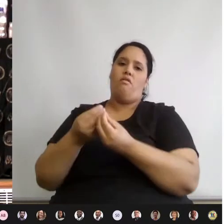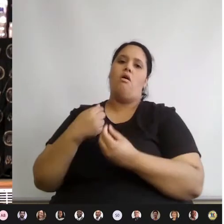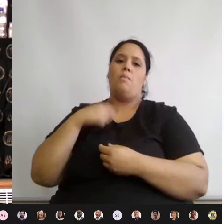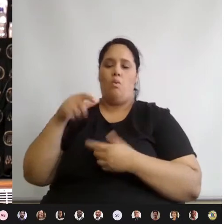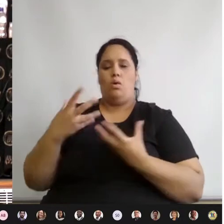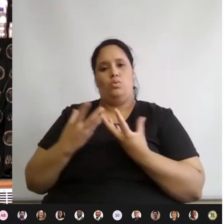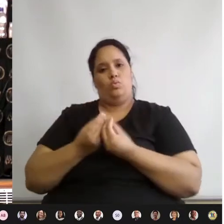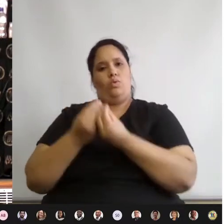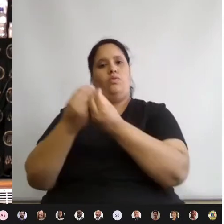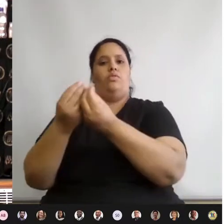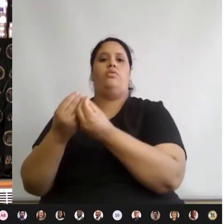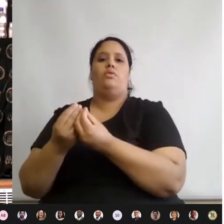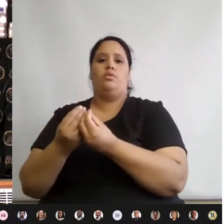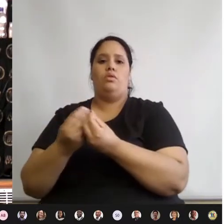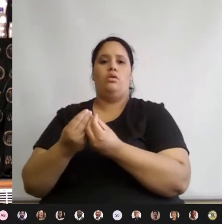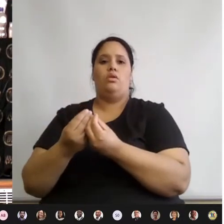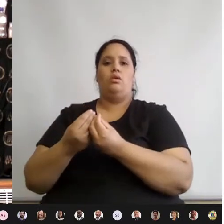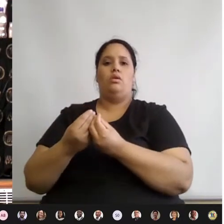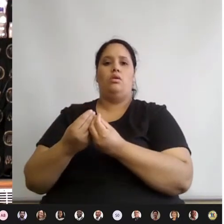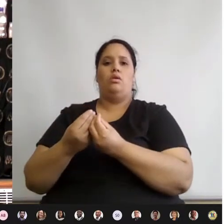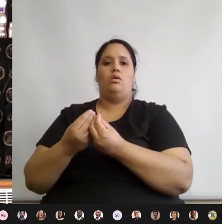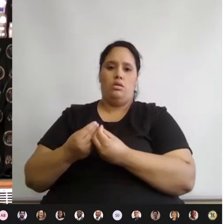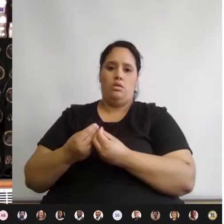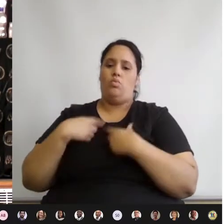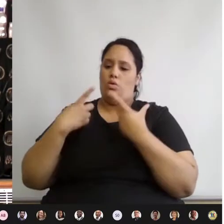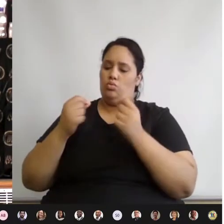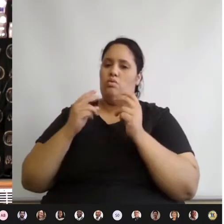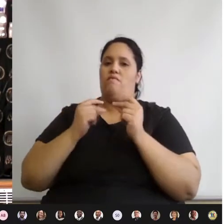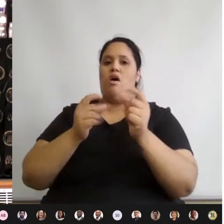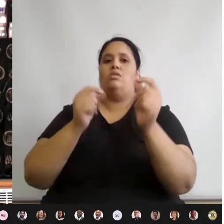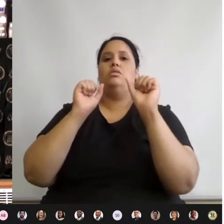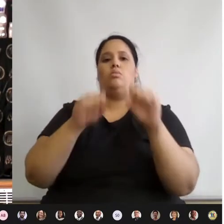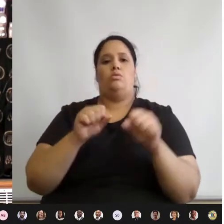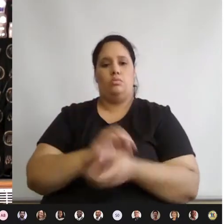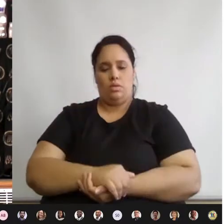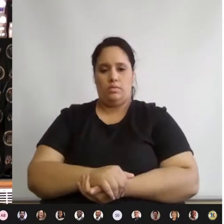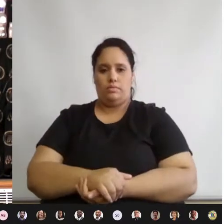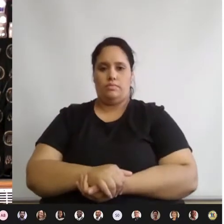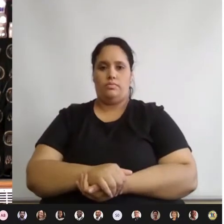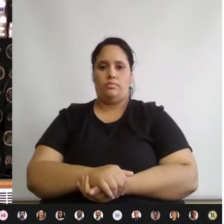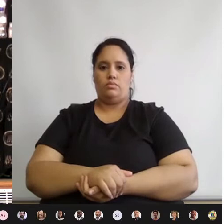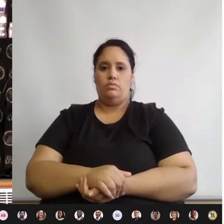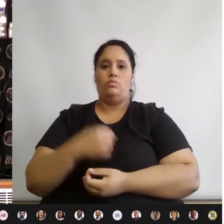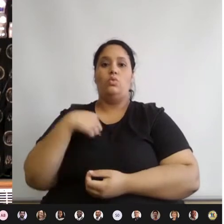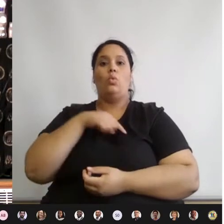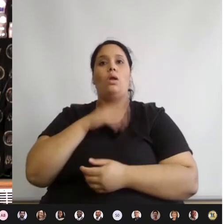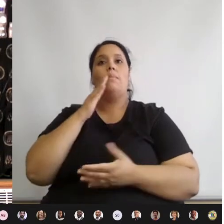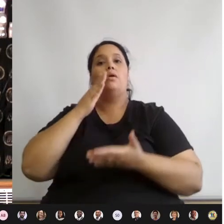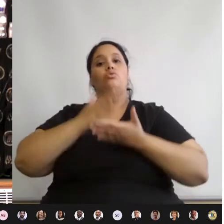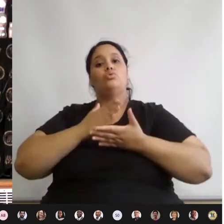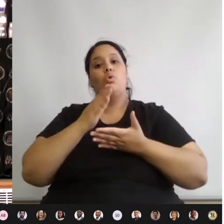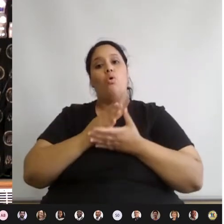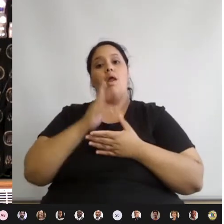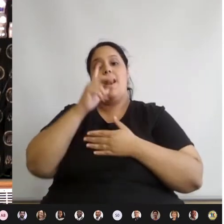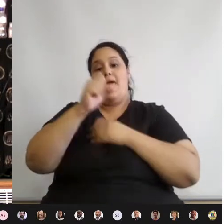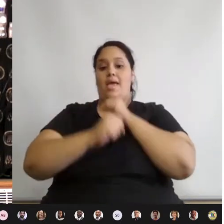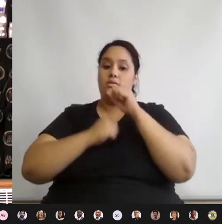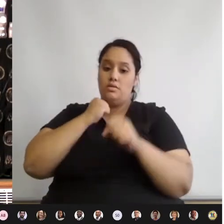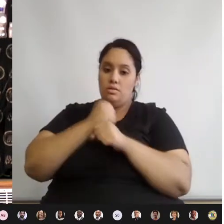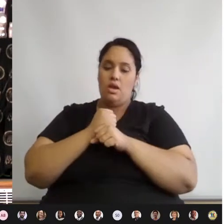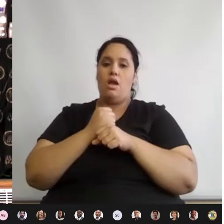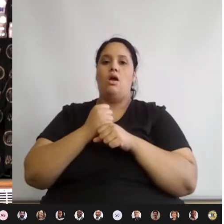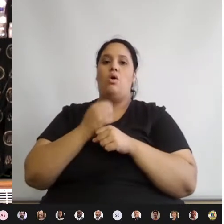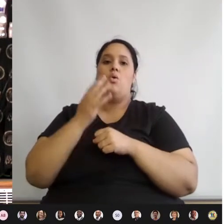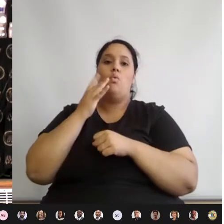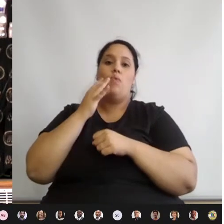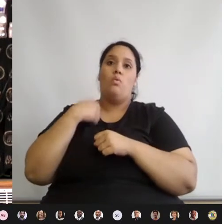our officers can get together. Let's get that going as quickly as possible. Let's make sure that by next year, when we have a State of the Province